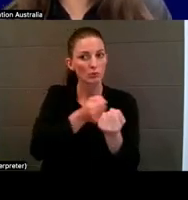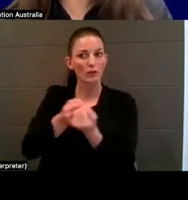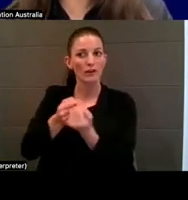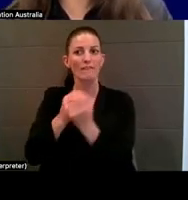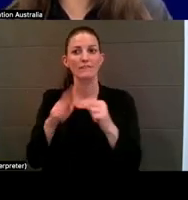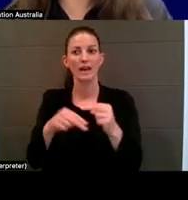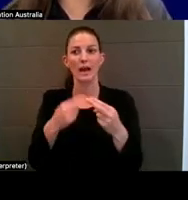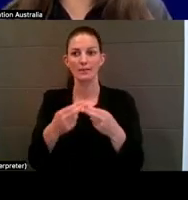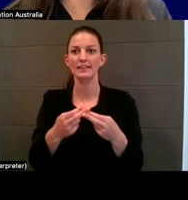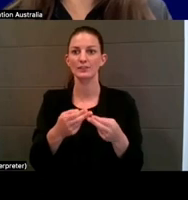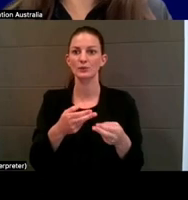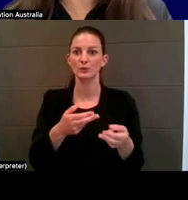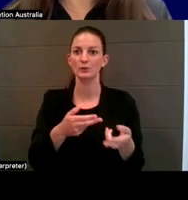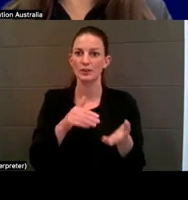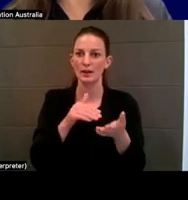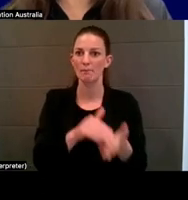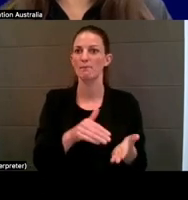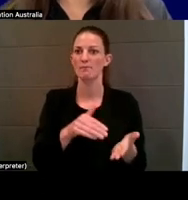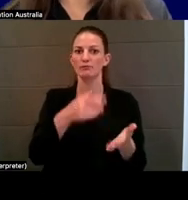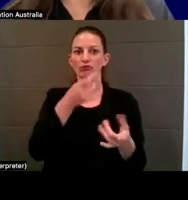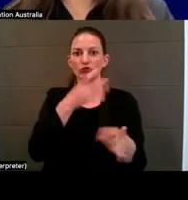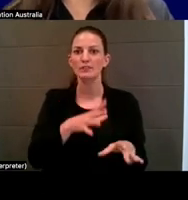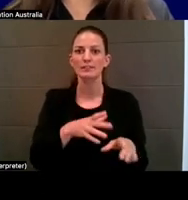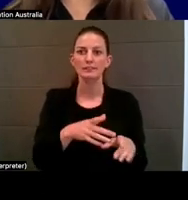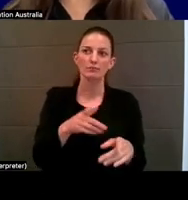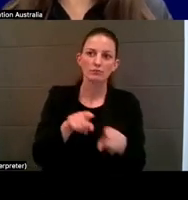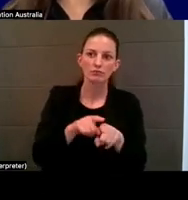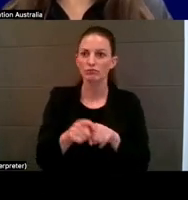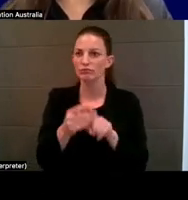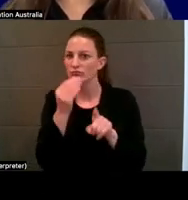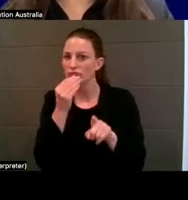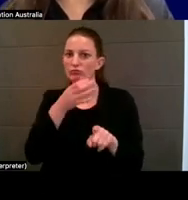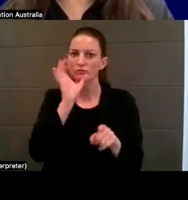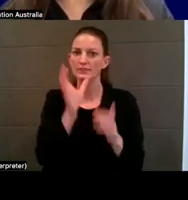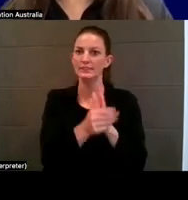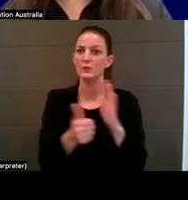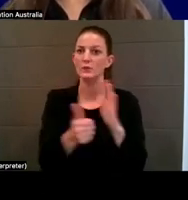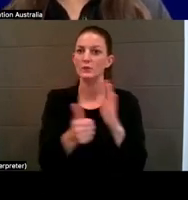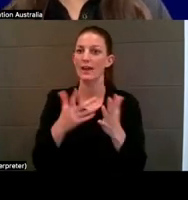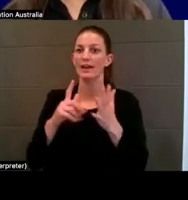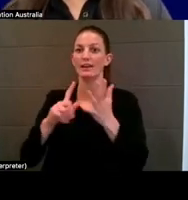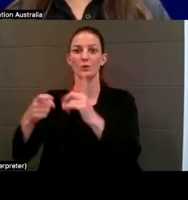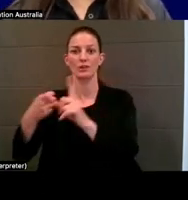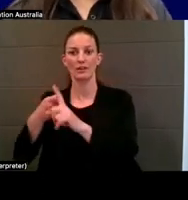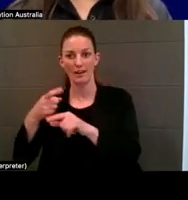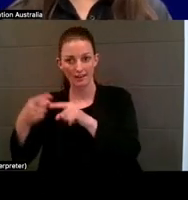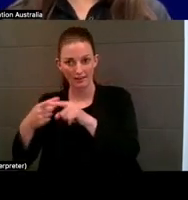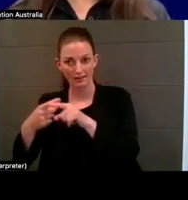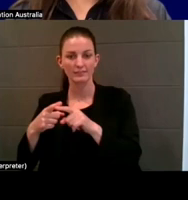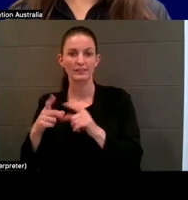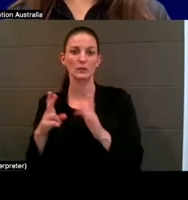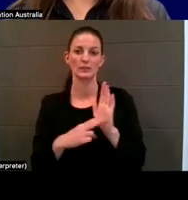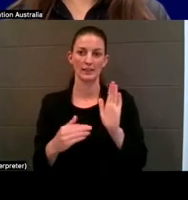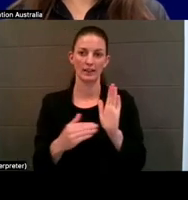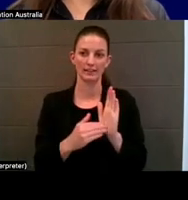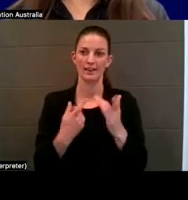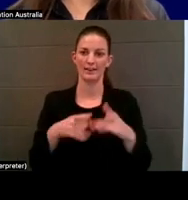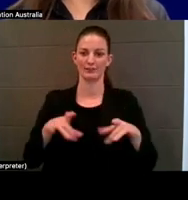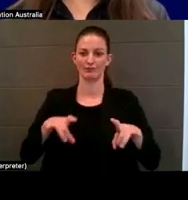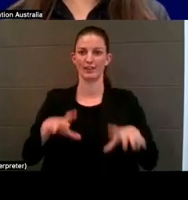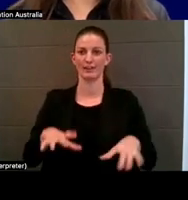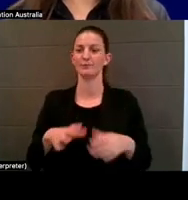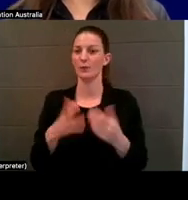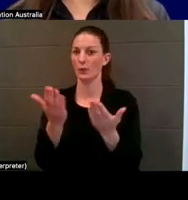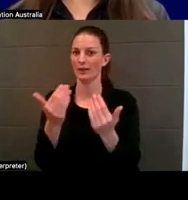last 20 years in the UK, New Zealand, and Australia. Welcome, Emma. I'm going to